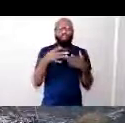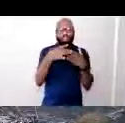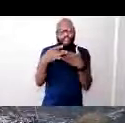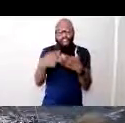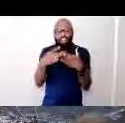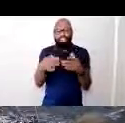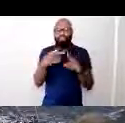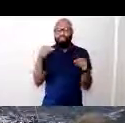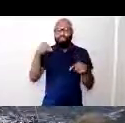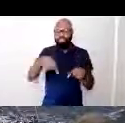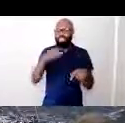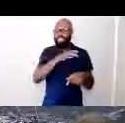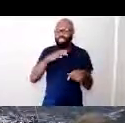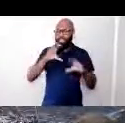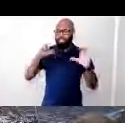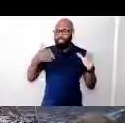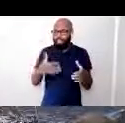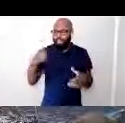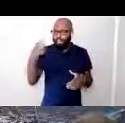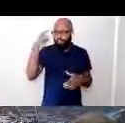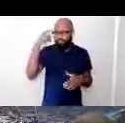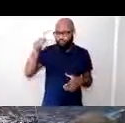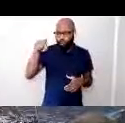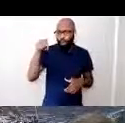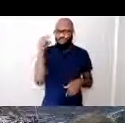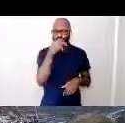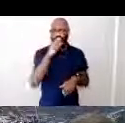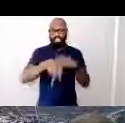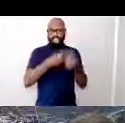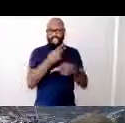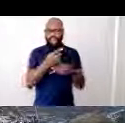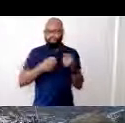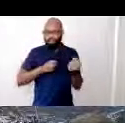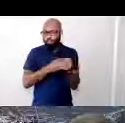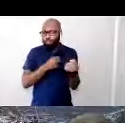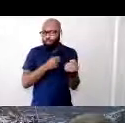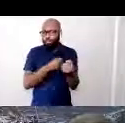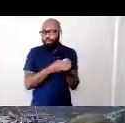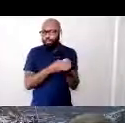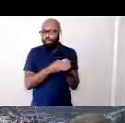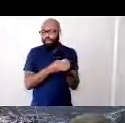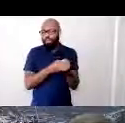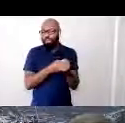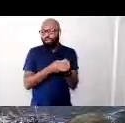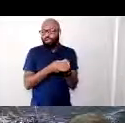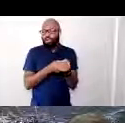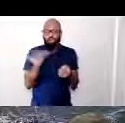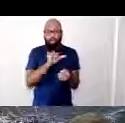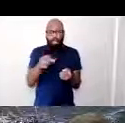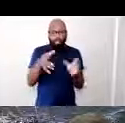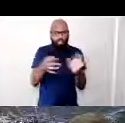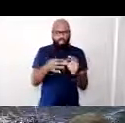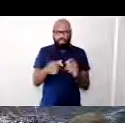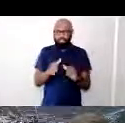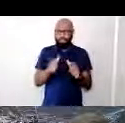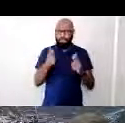this committee toward this type of support, which is, like you said, this is a big part of the city's